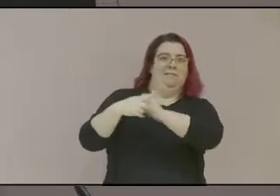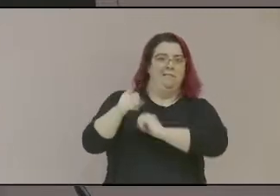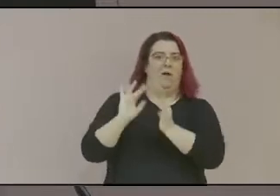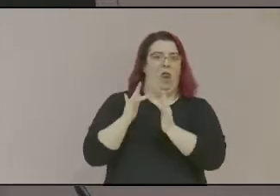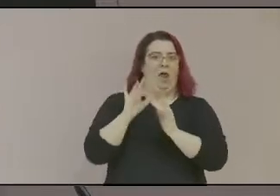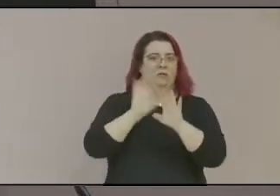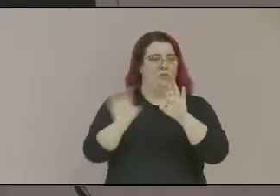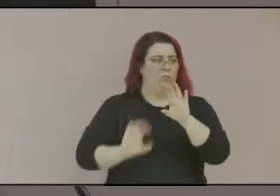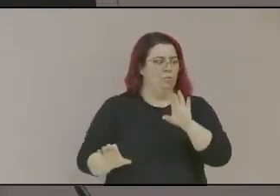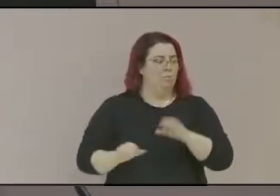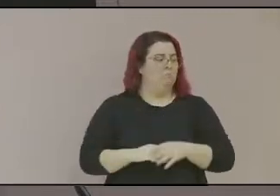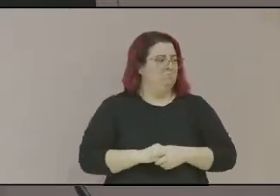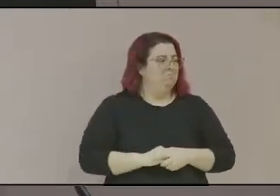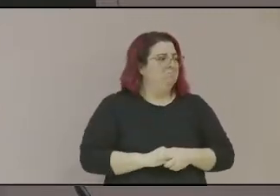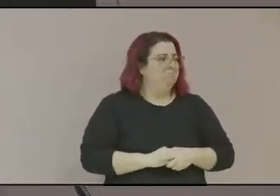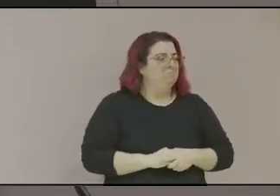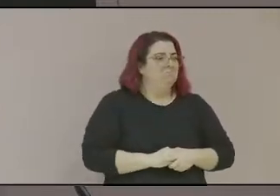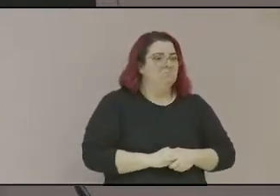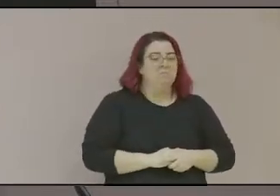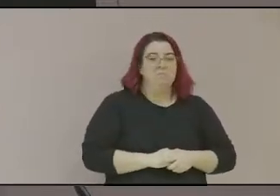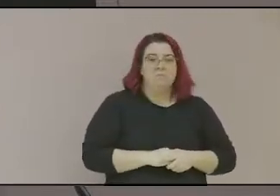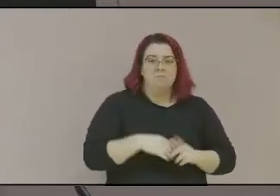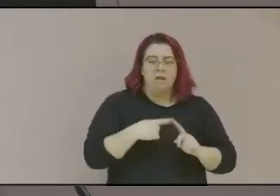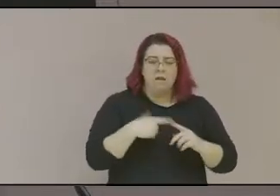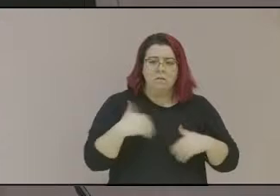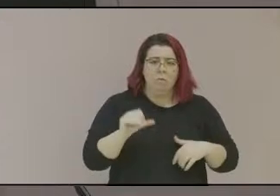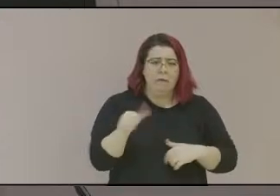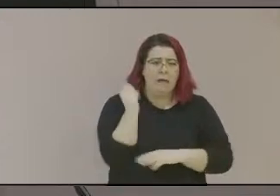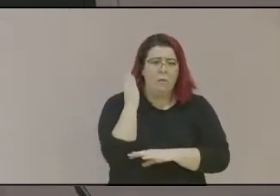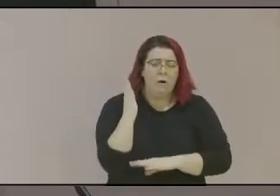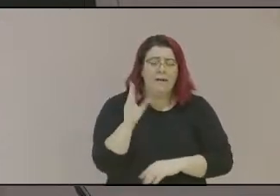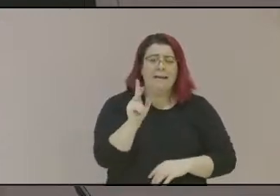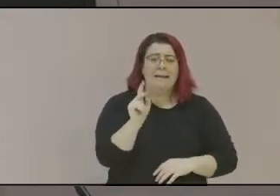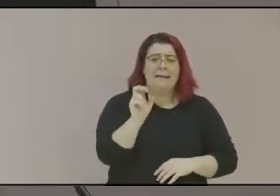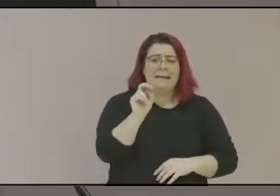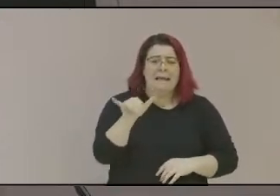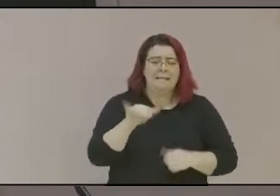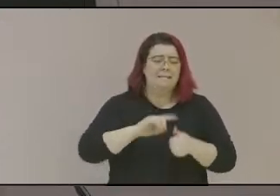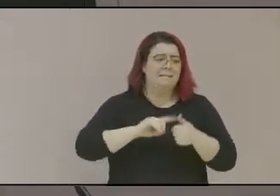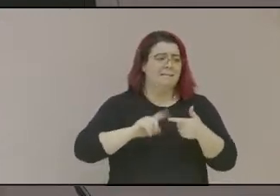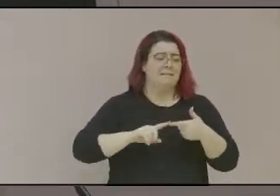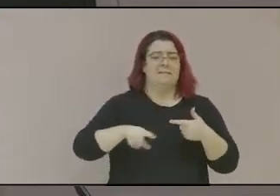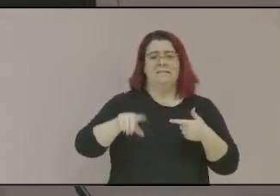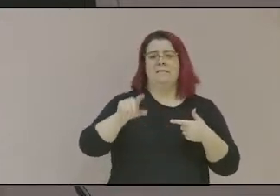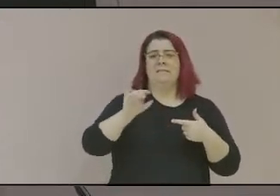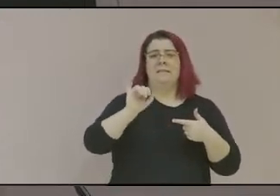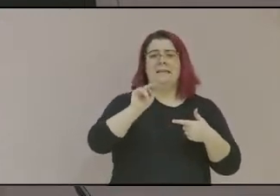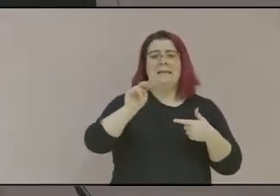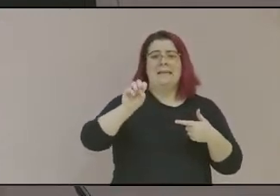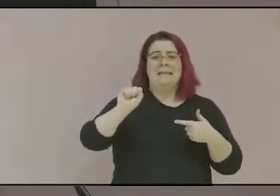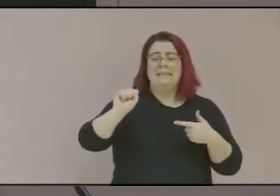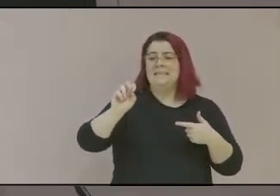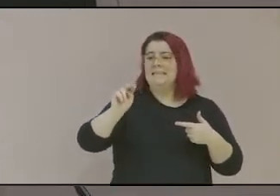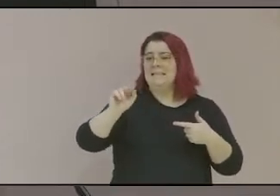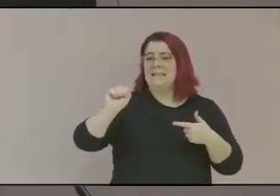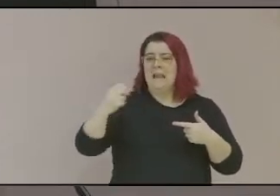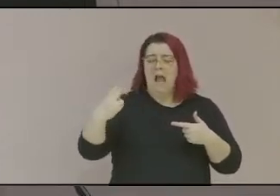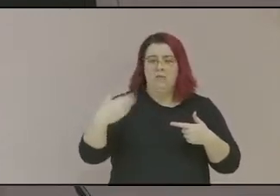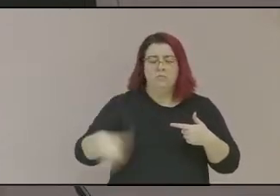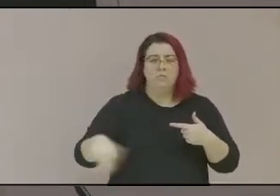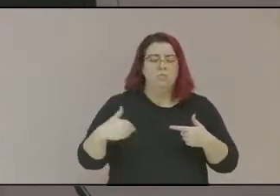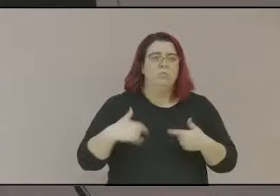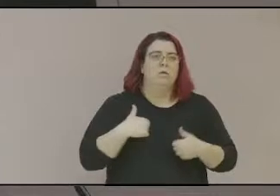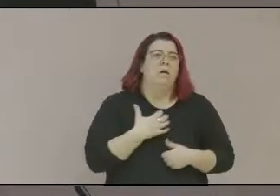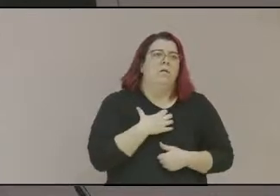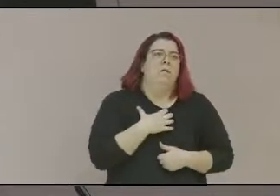company. Nicole Enis-Nash, what an amazing scholar. Kenny Freeze. I honestly wish I could have been at receptions with all of